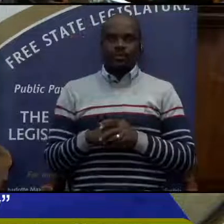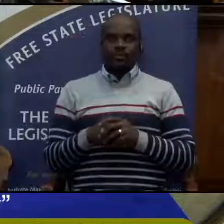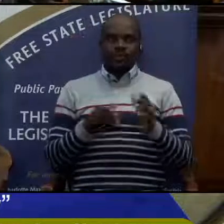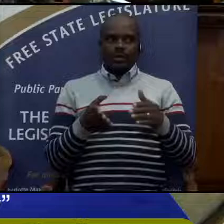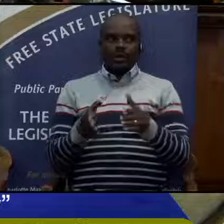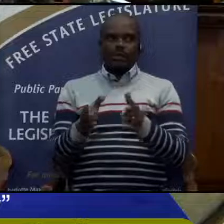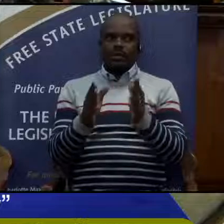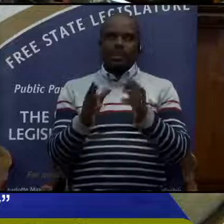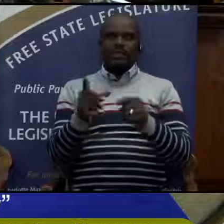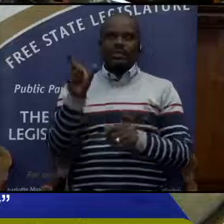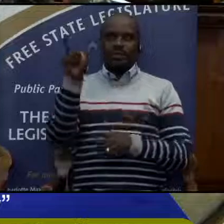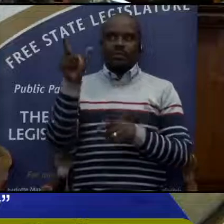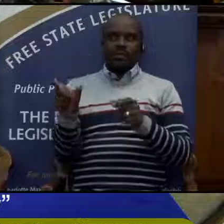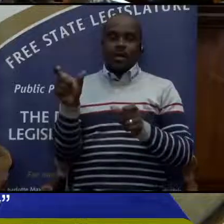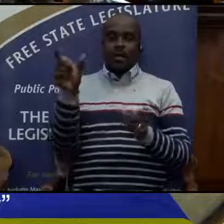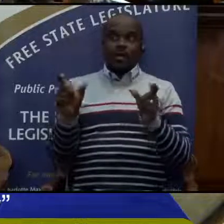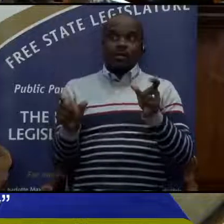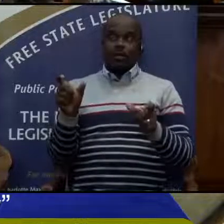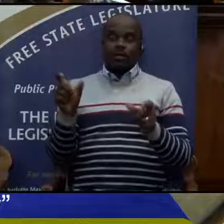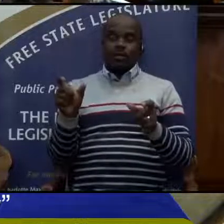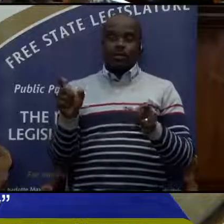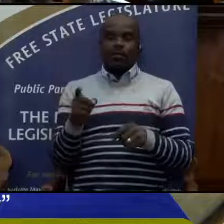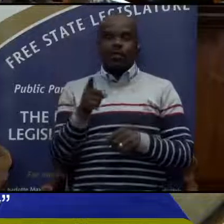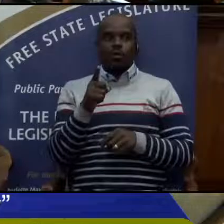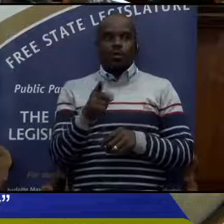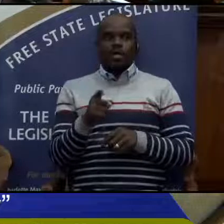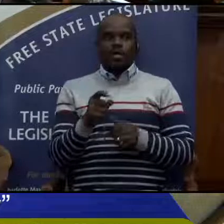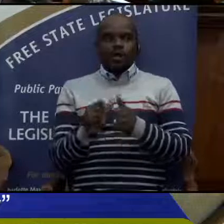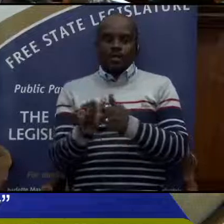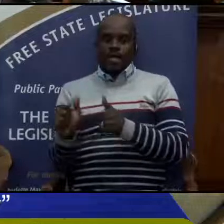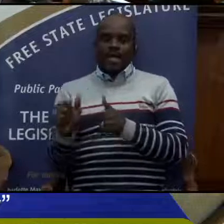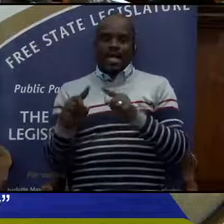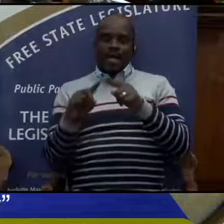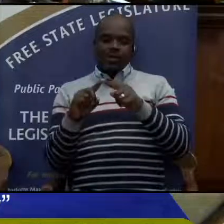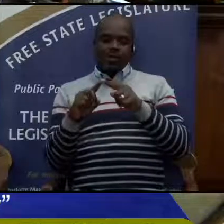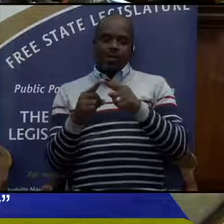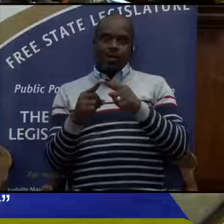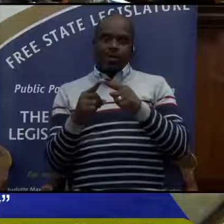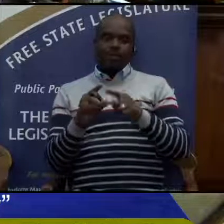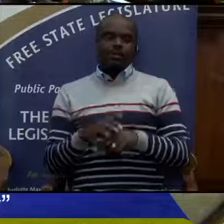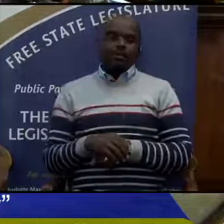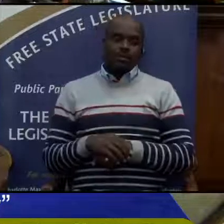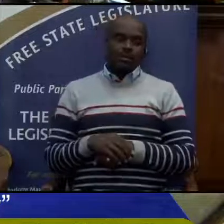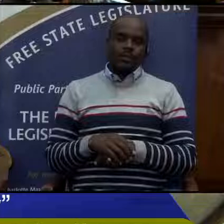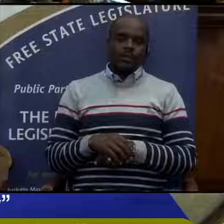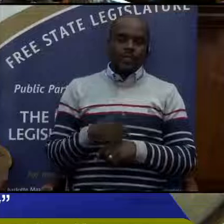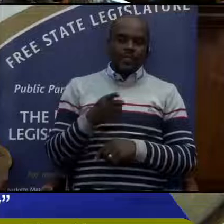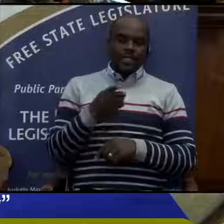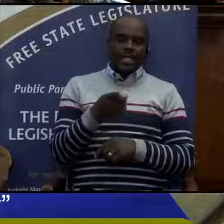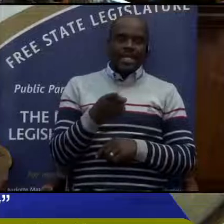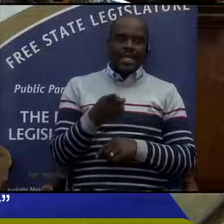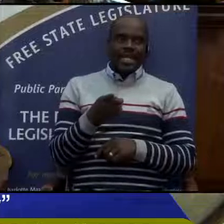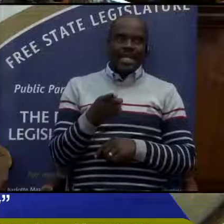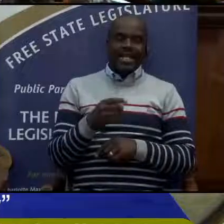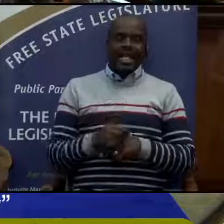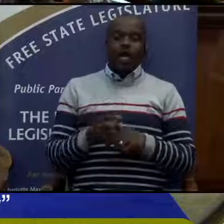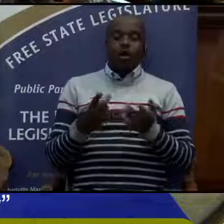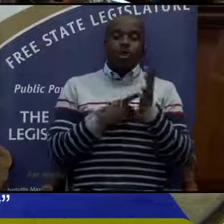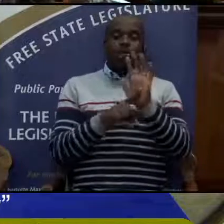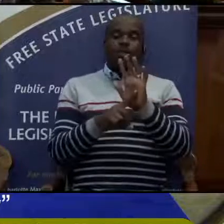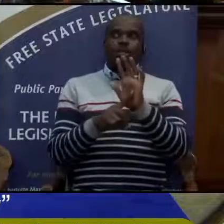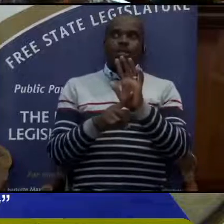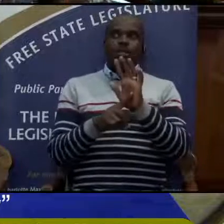run towards the fox would be if you showed them a wolf. The